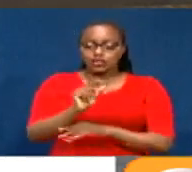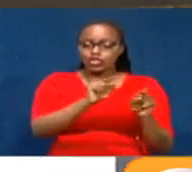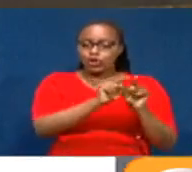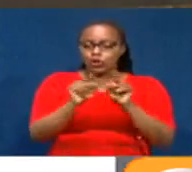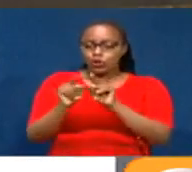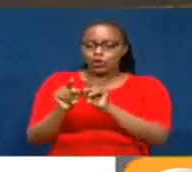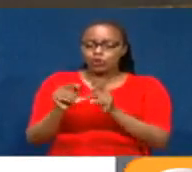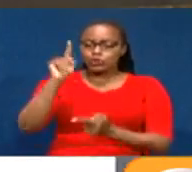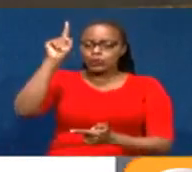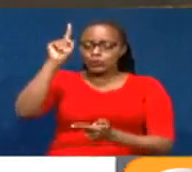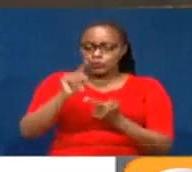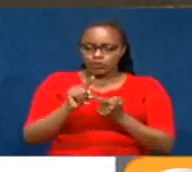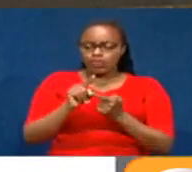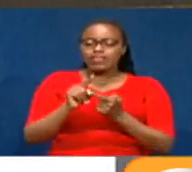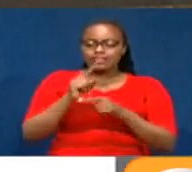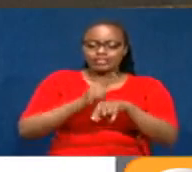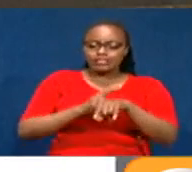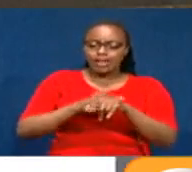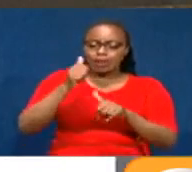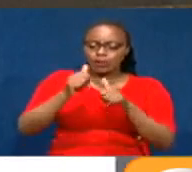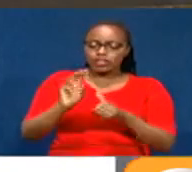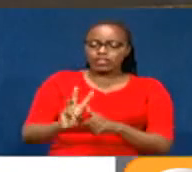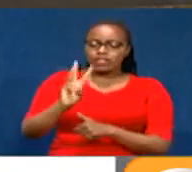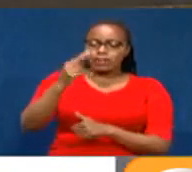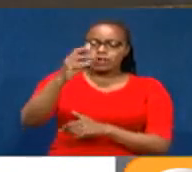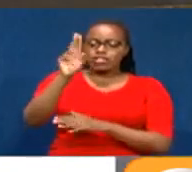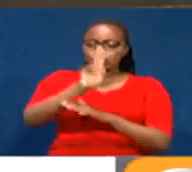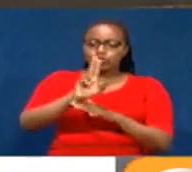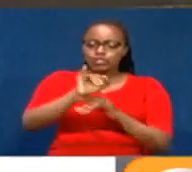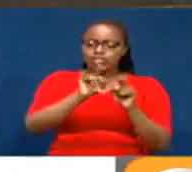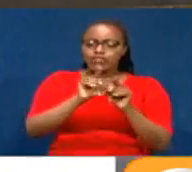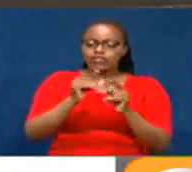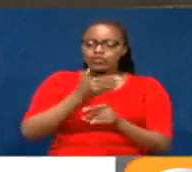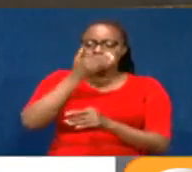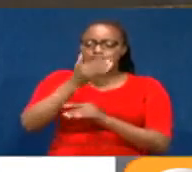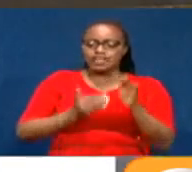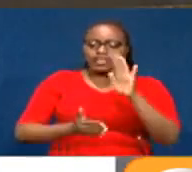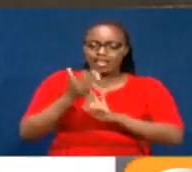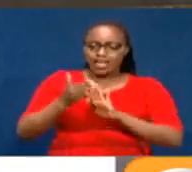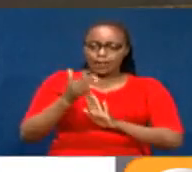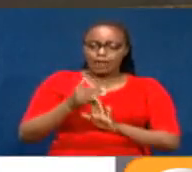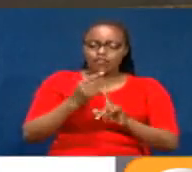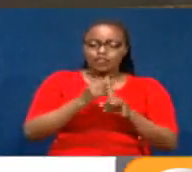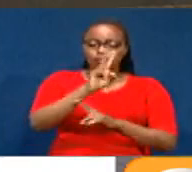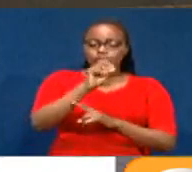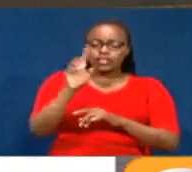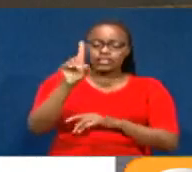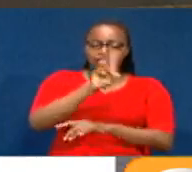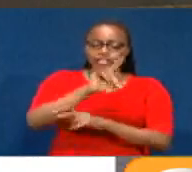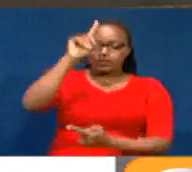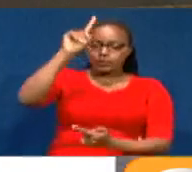as reduce the amount of time that WHO takes to respond to emergencies from 20 days